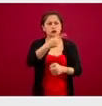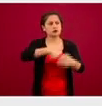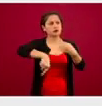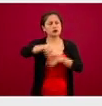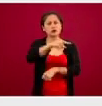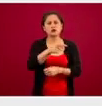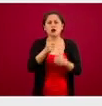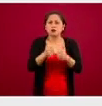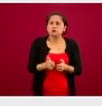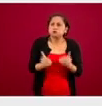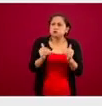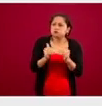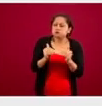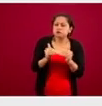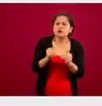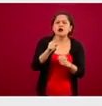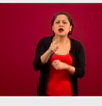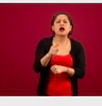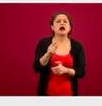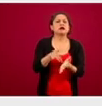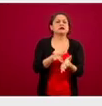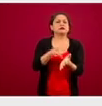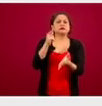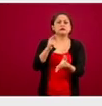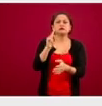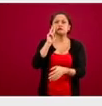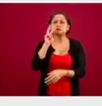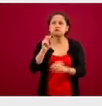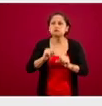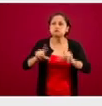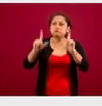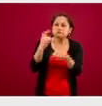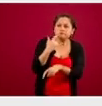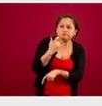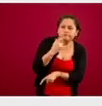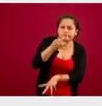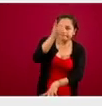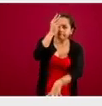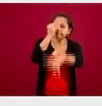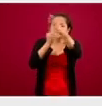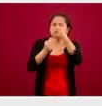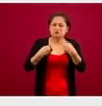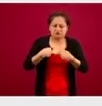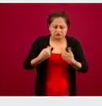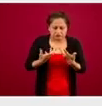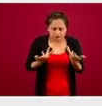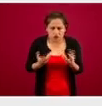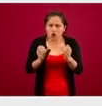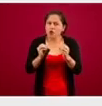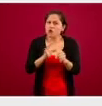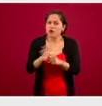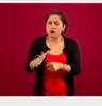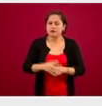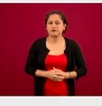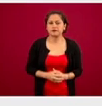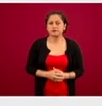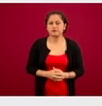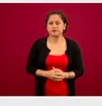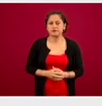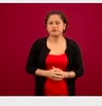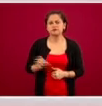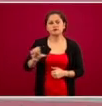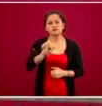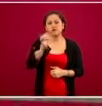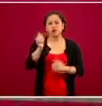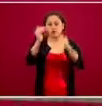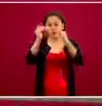at all of the population. So all of us from our homes can have a better grasp at COVID-19, what should we do, what should we not